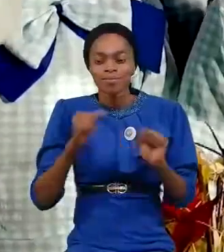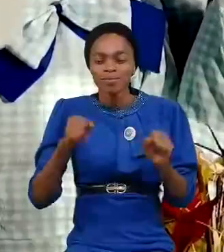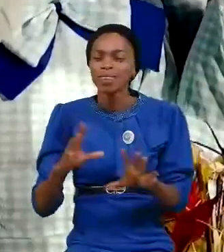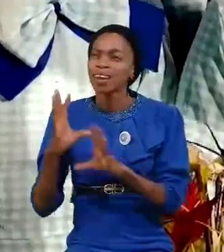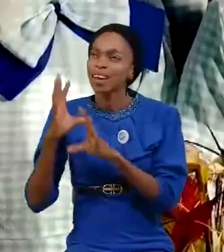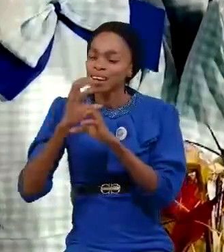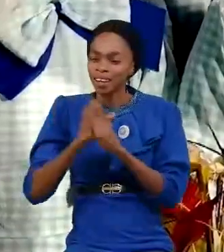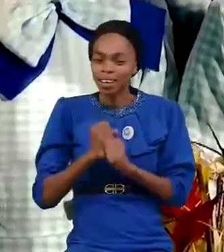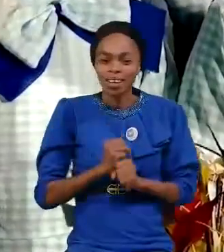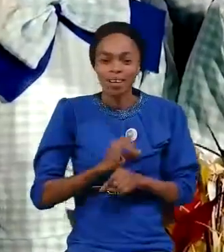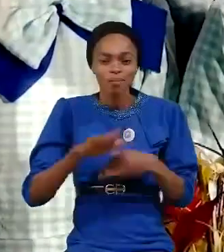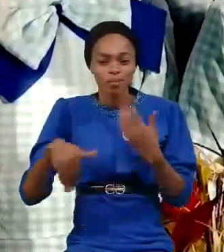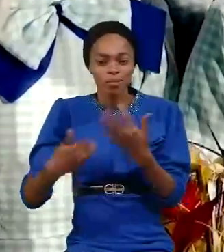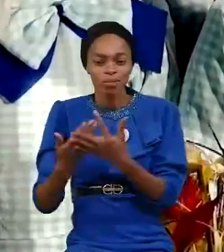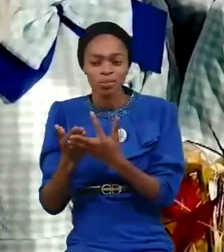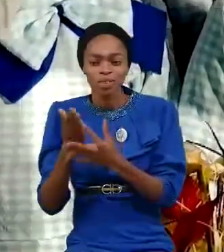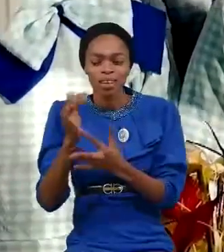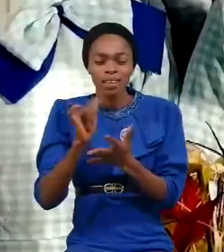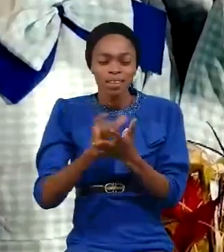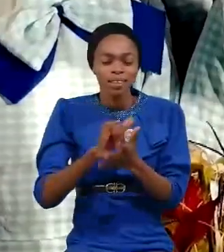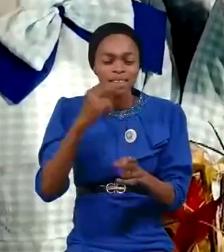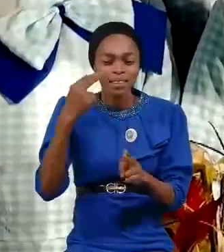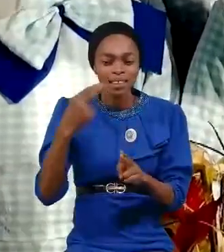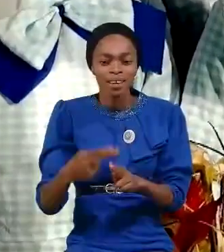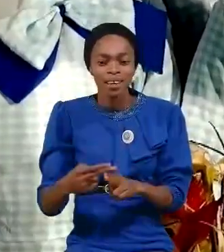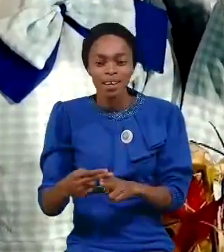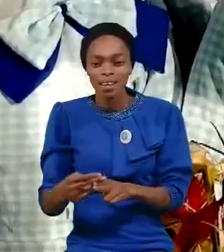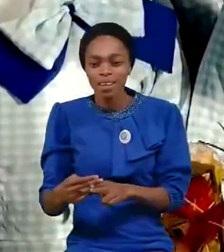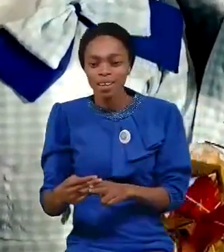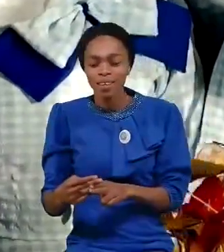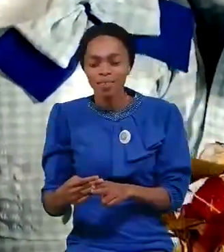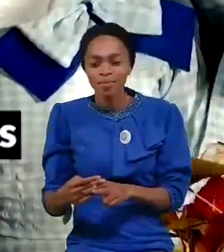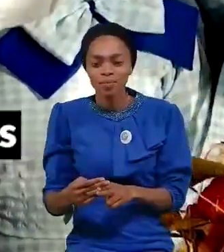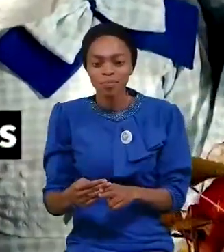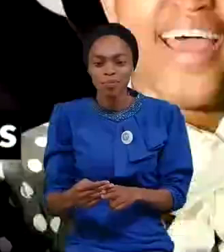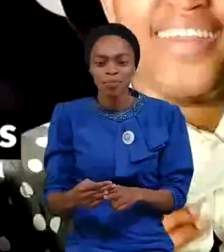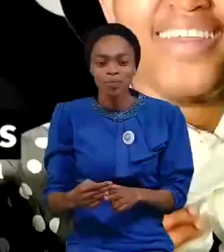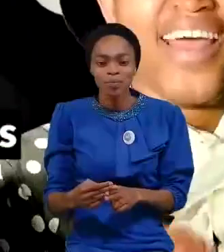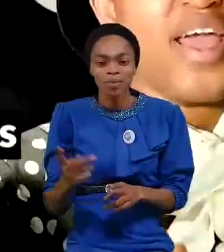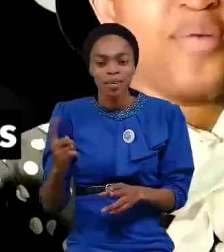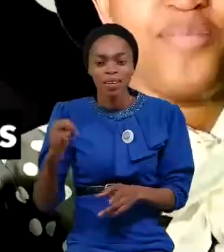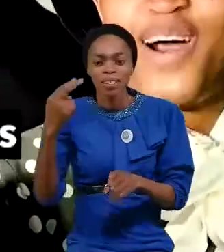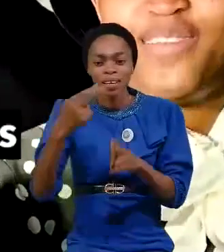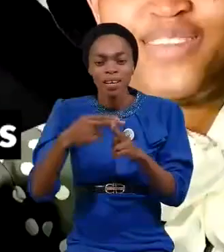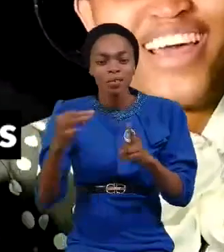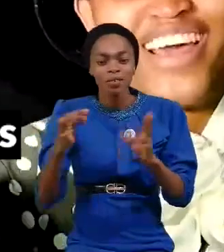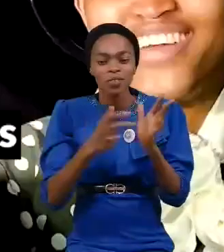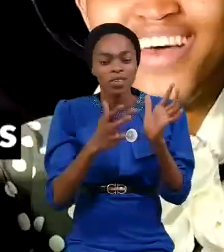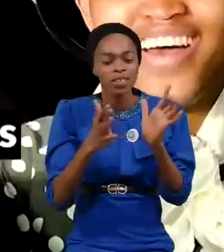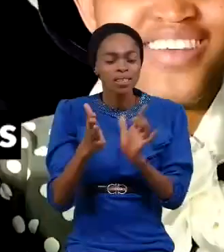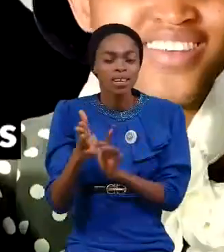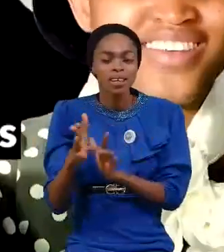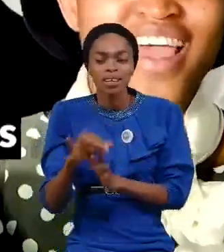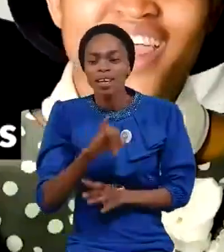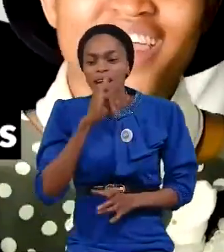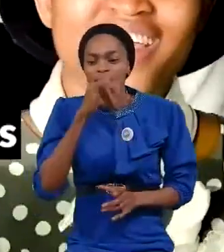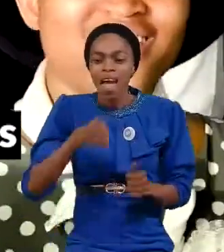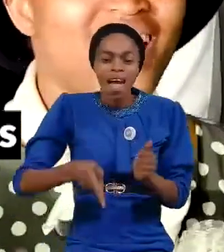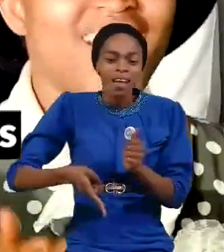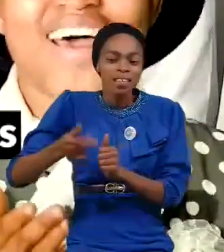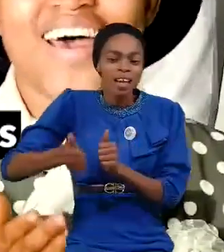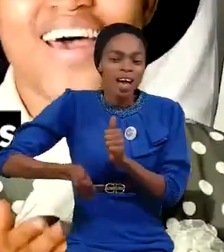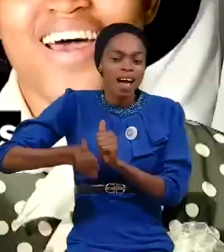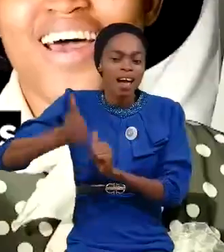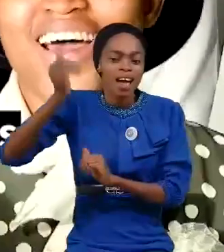claim only through that name, the name of Jesus. The name of Jesus